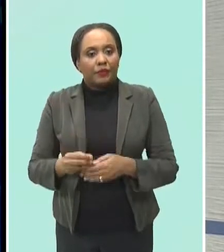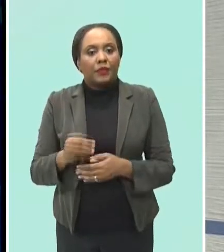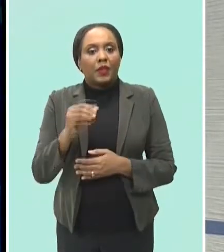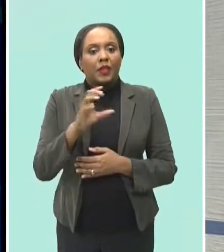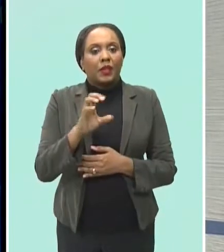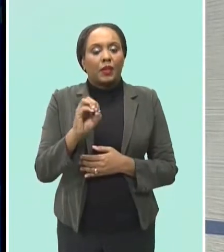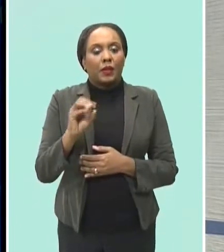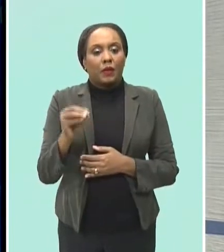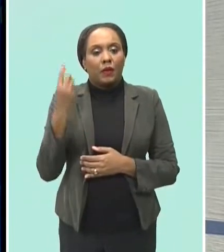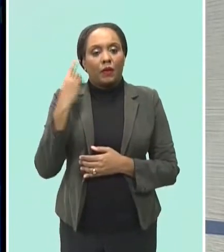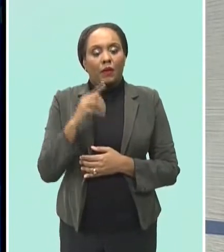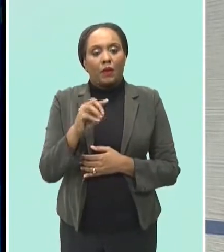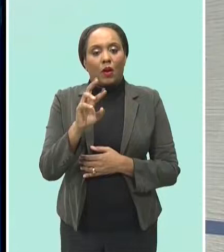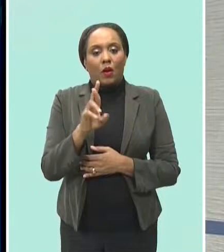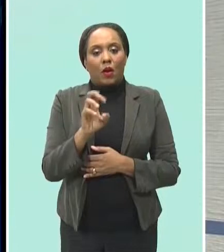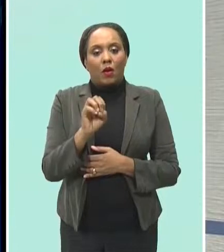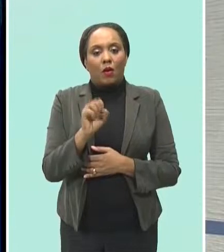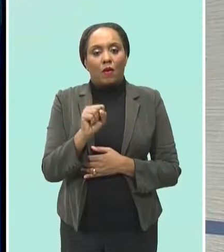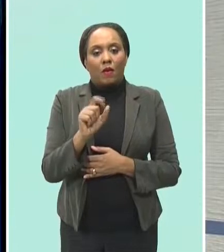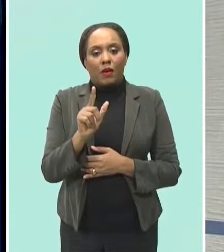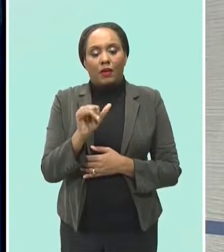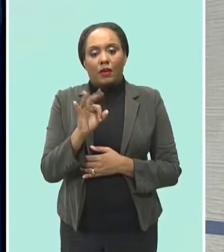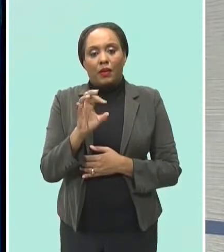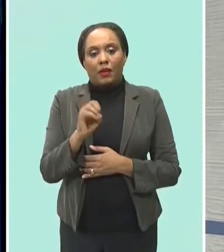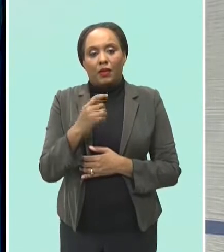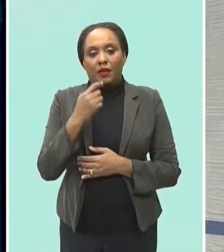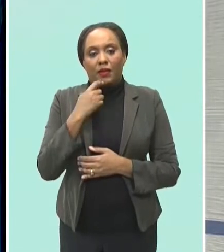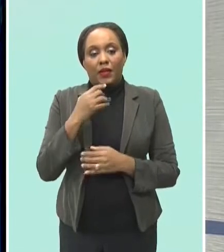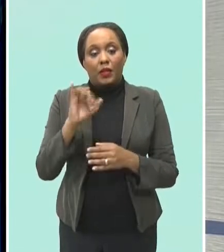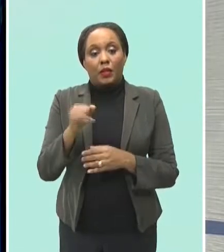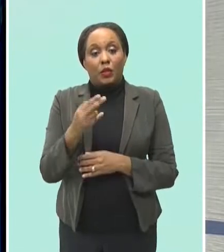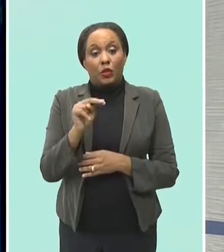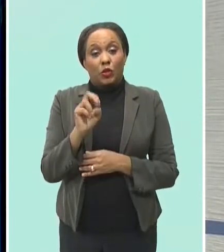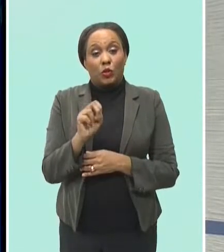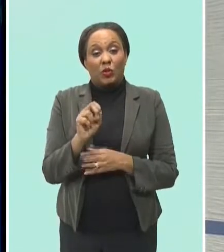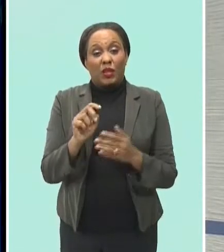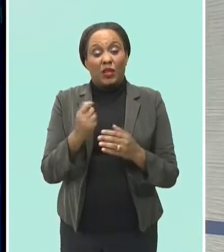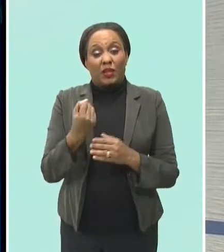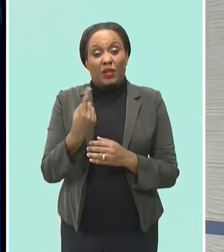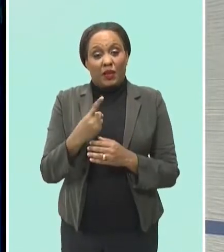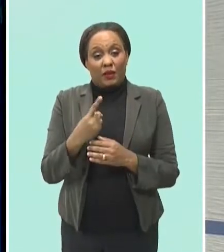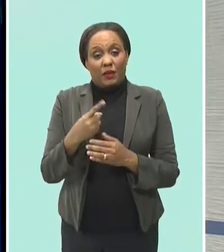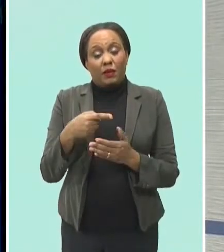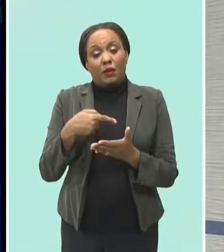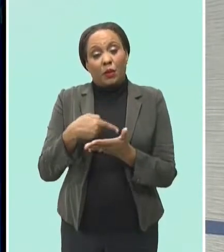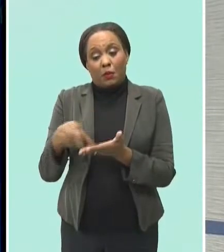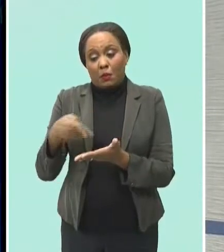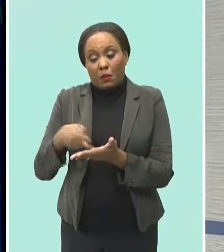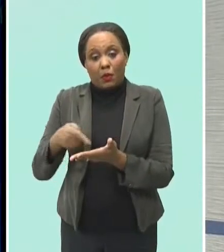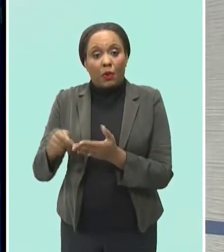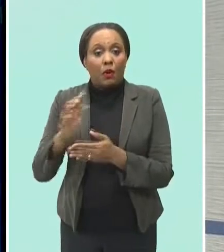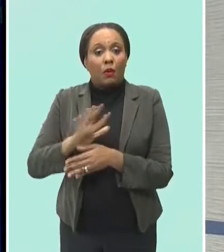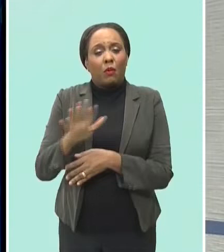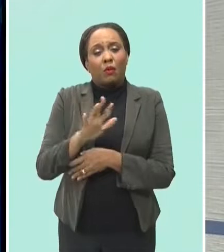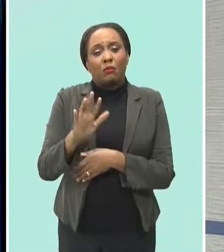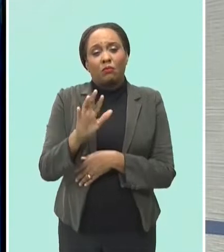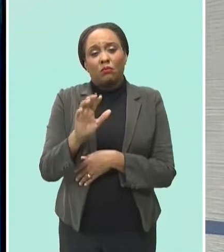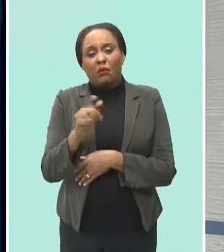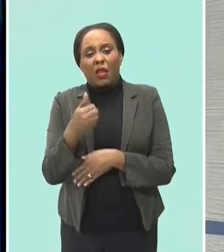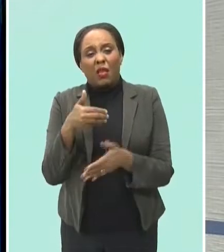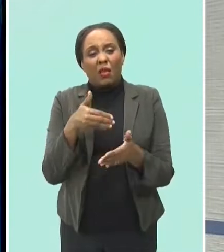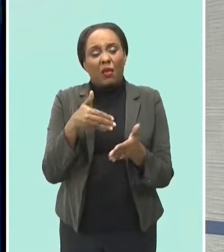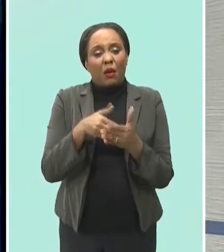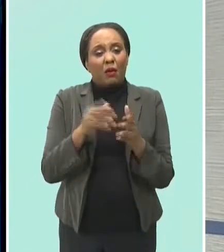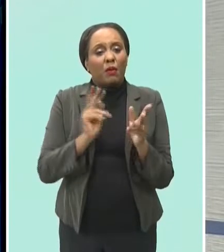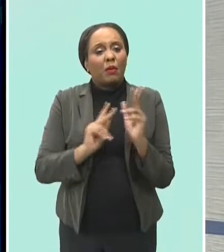Senhouse, says since the 11th of June, payouts have been made to approximately 10,000 policyholders. She explains, however,